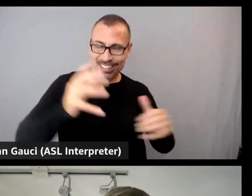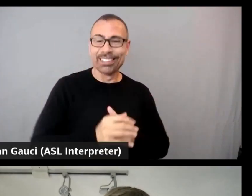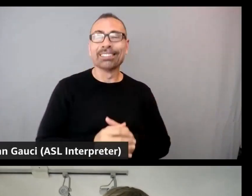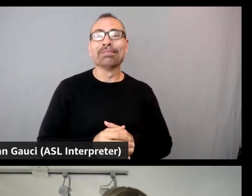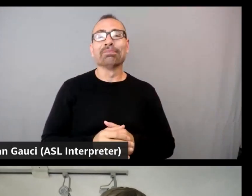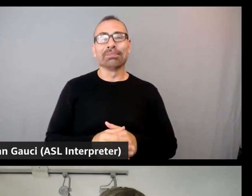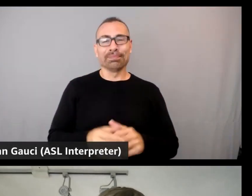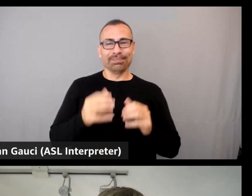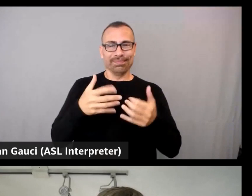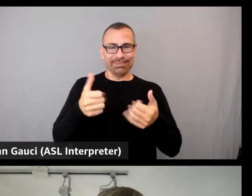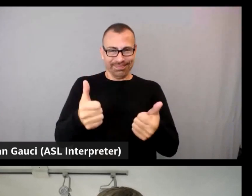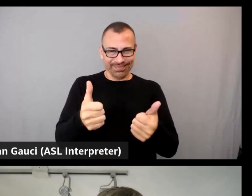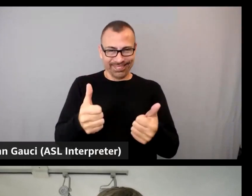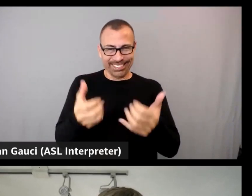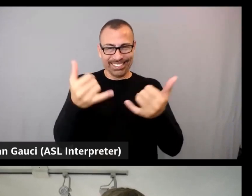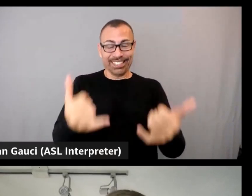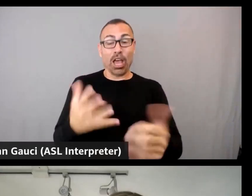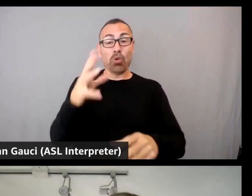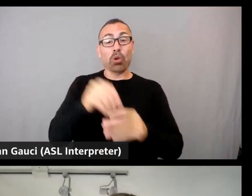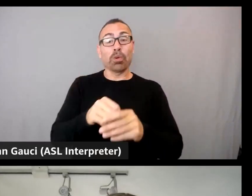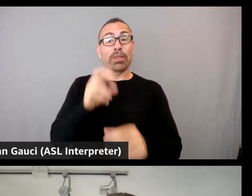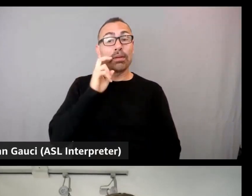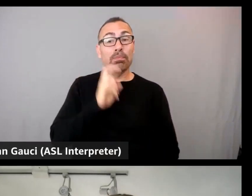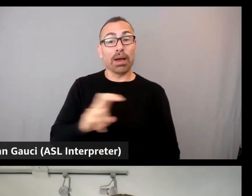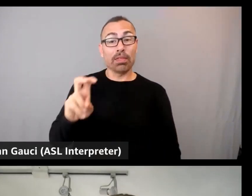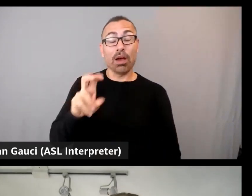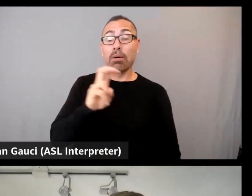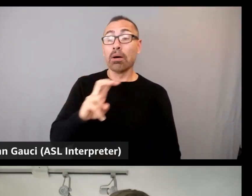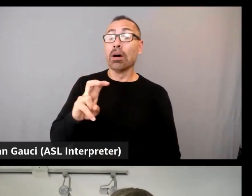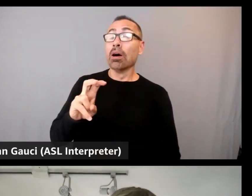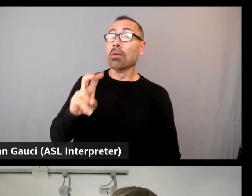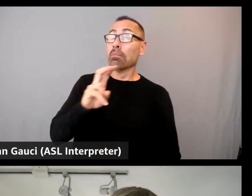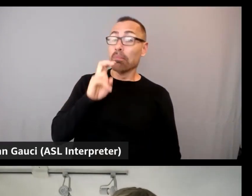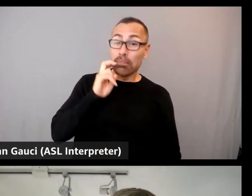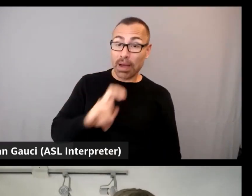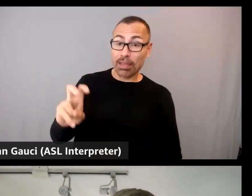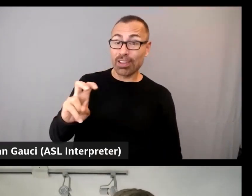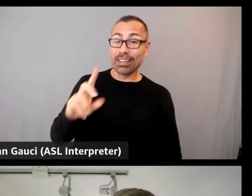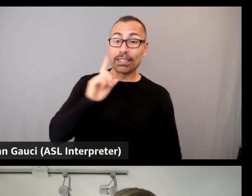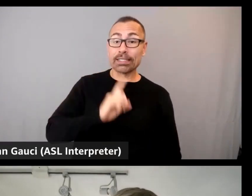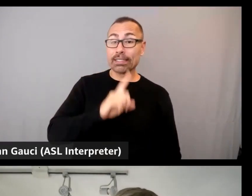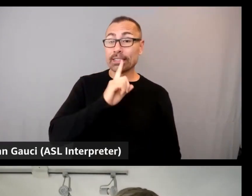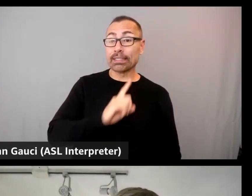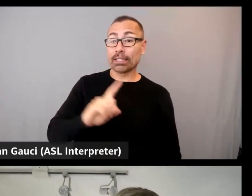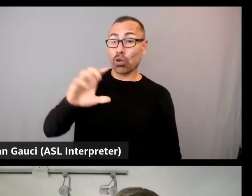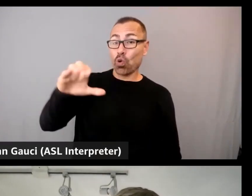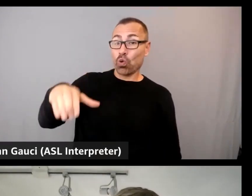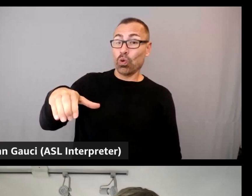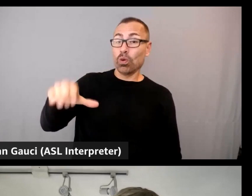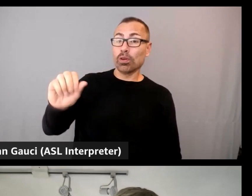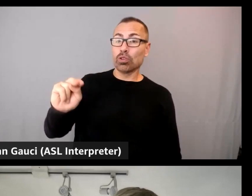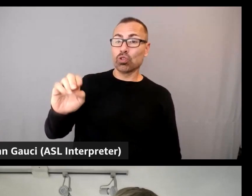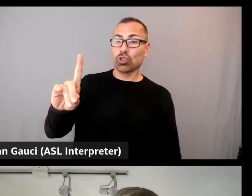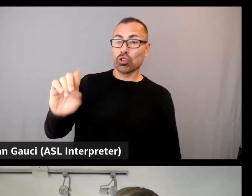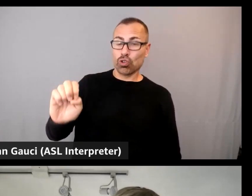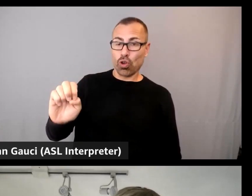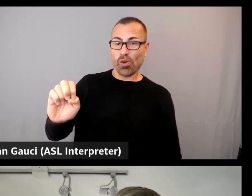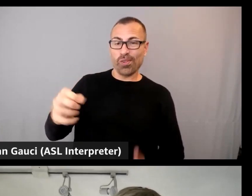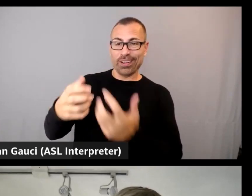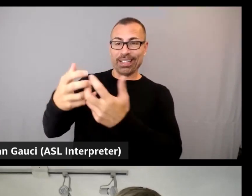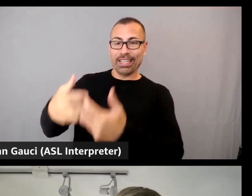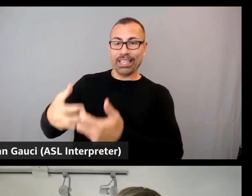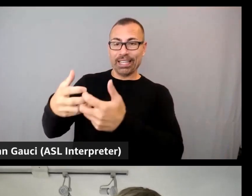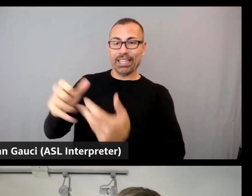a single node engine. Now, the beautiful part of Python is that you do not have to get